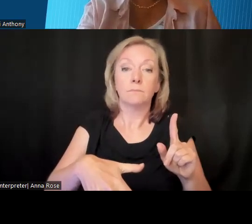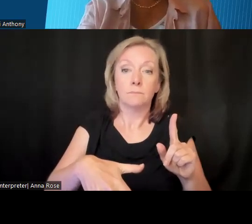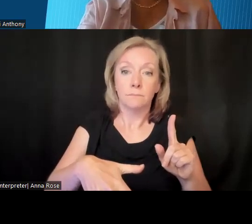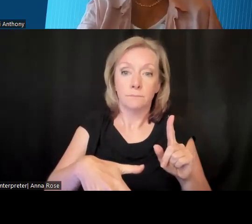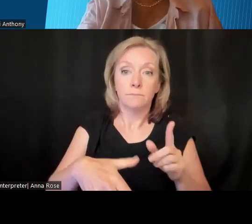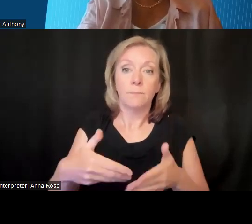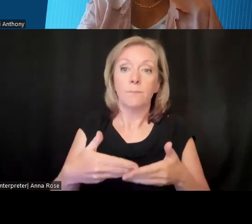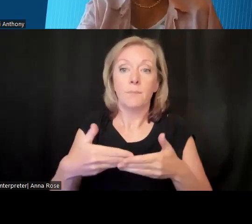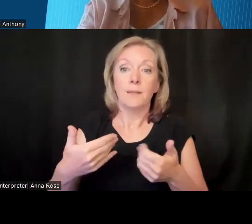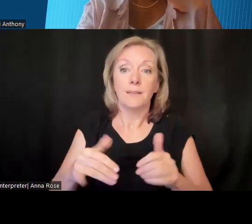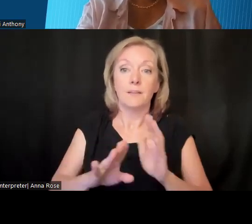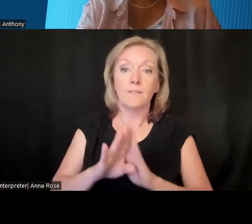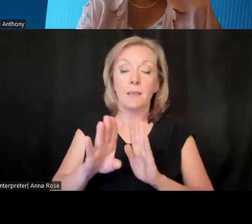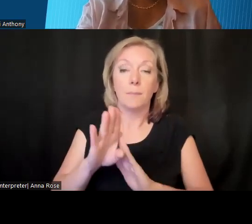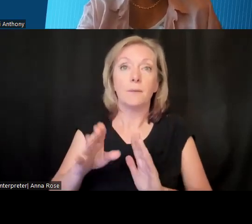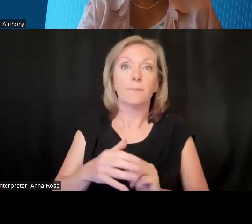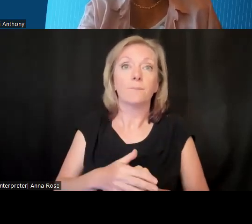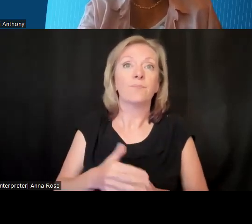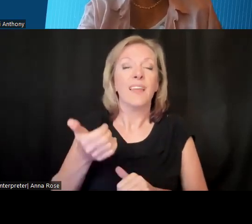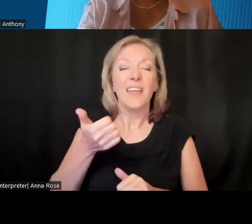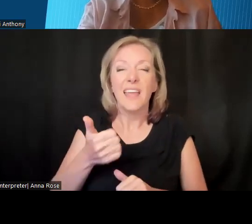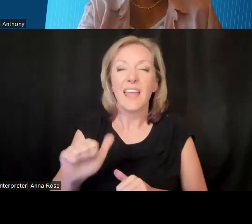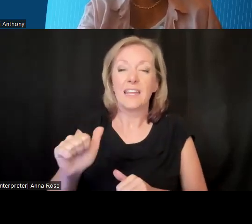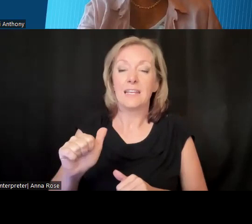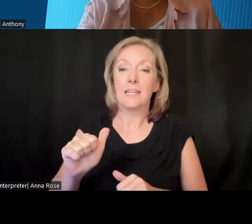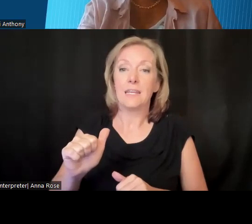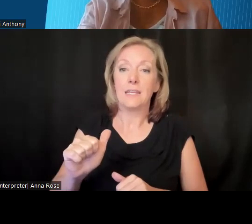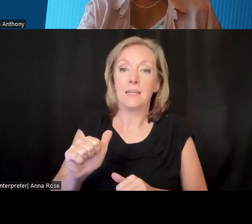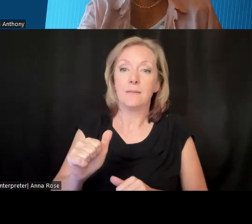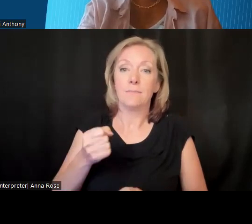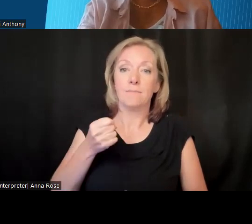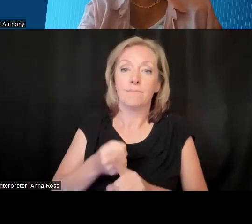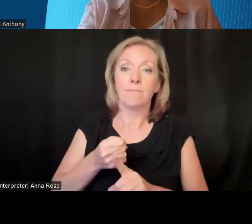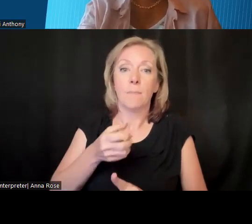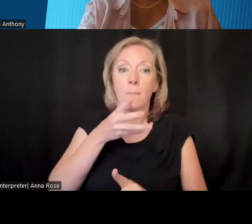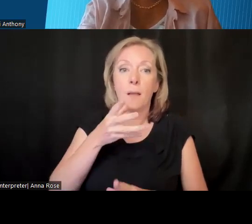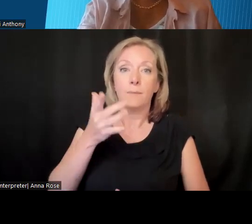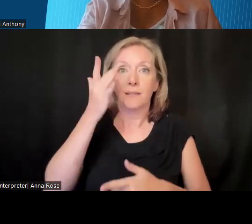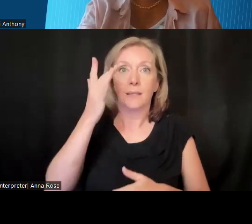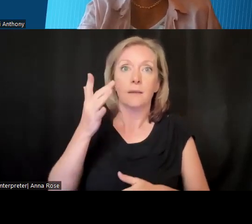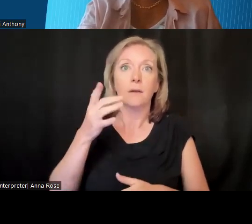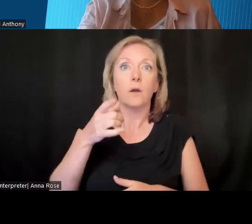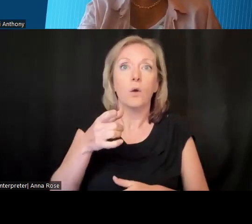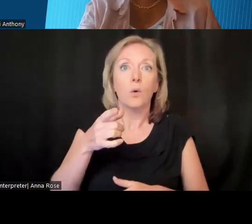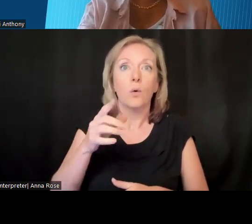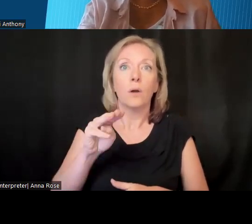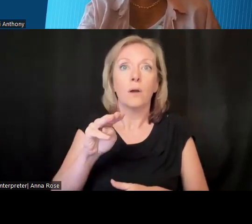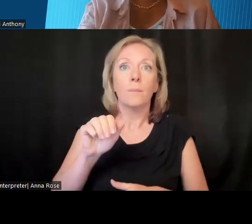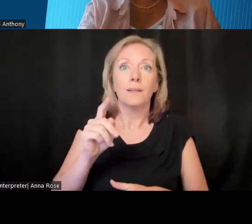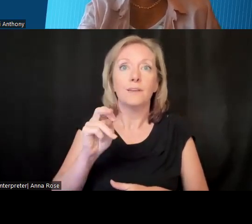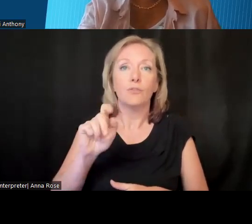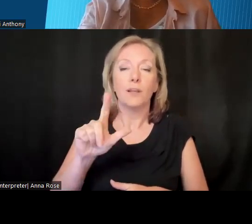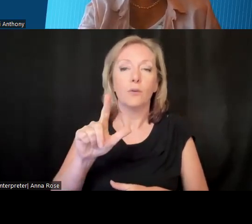utero. We worry about any kind of exposure to, oh my goodness, I said maternal infections, and that